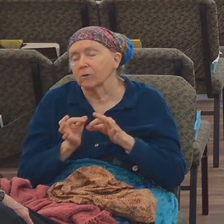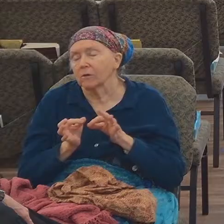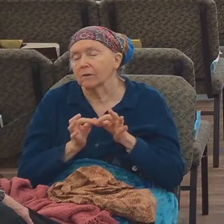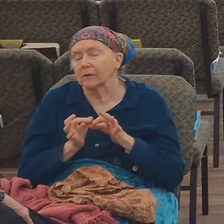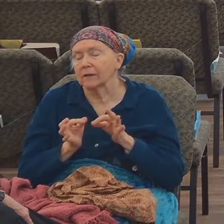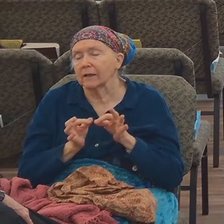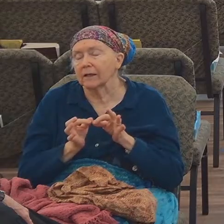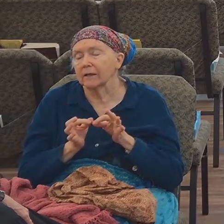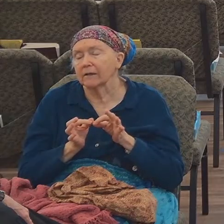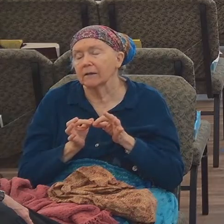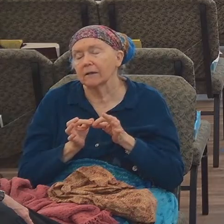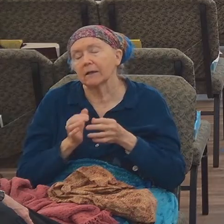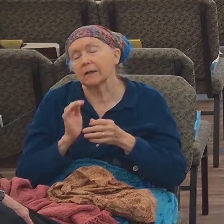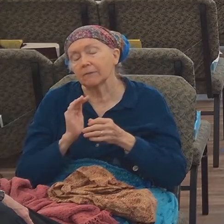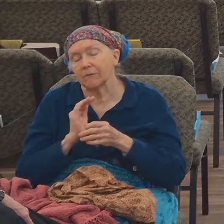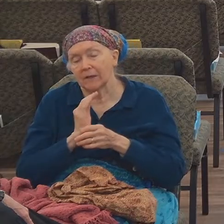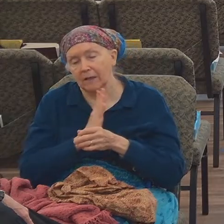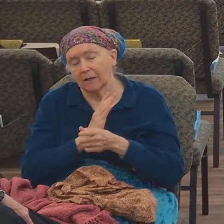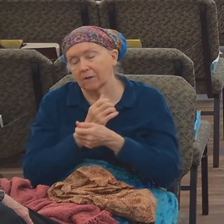affection.